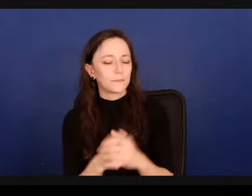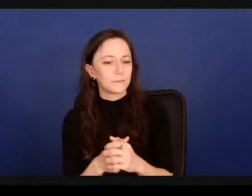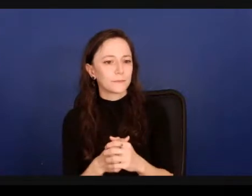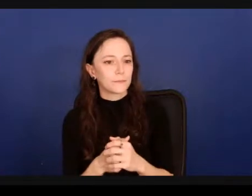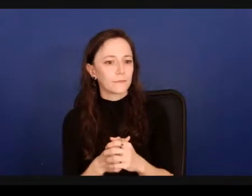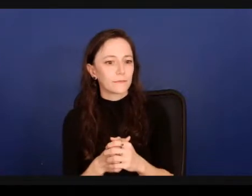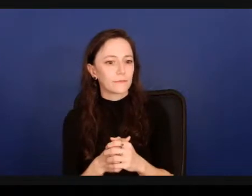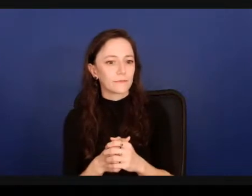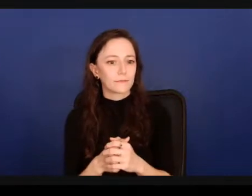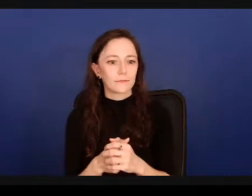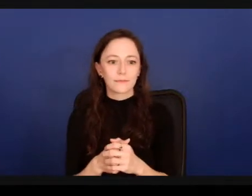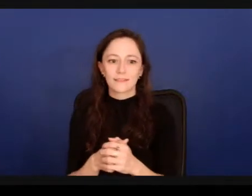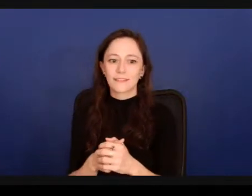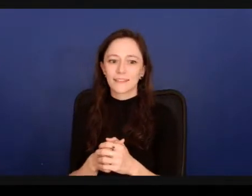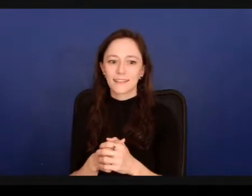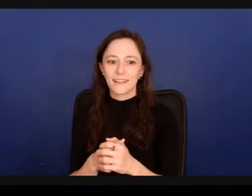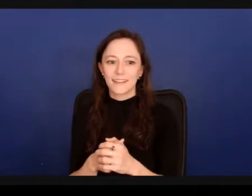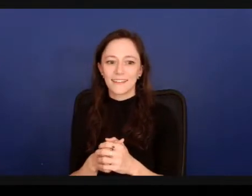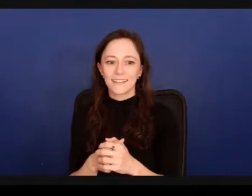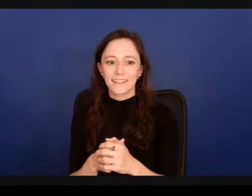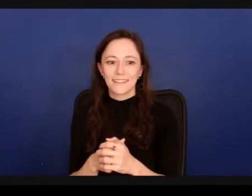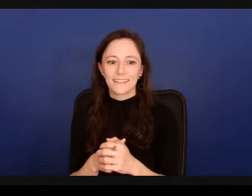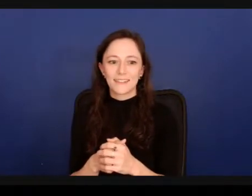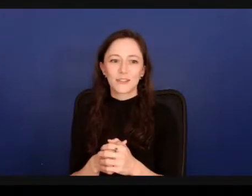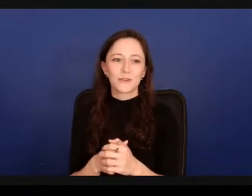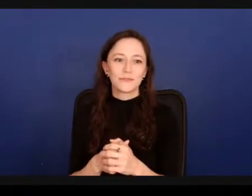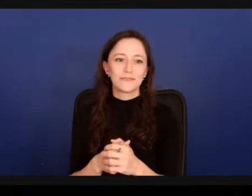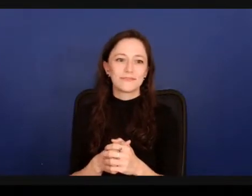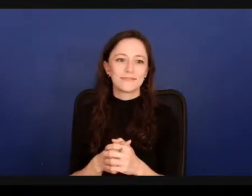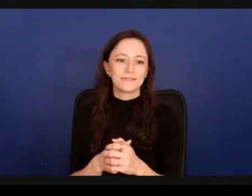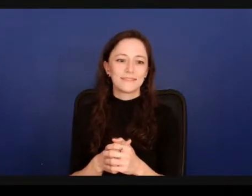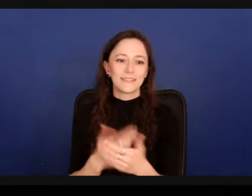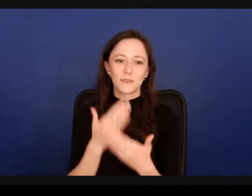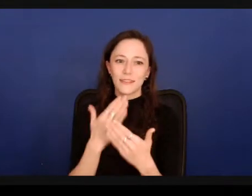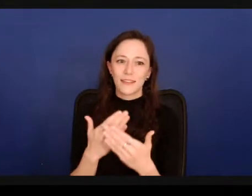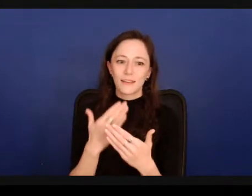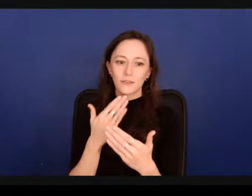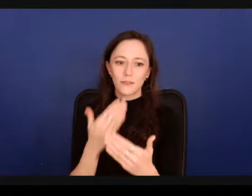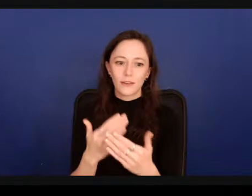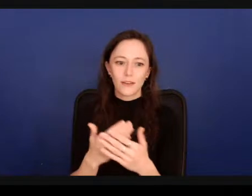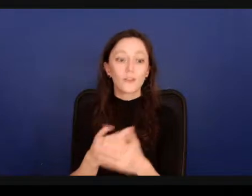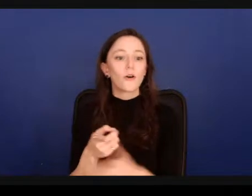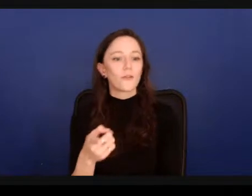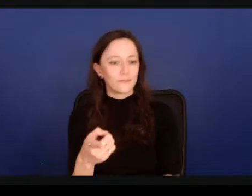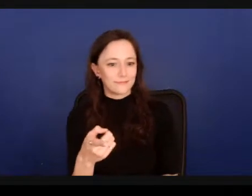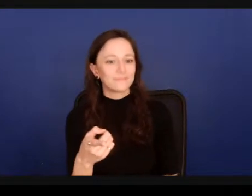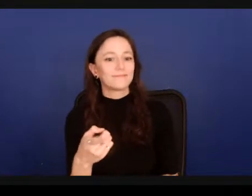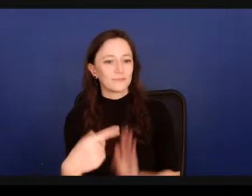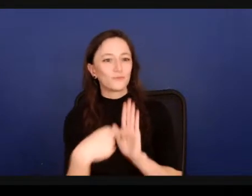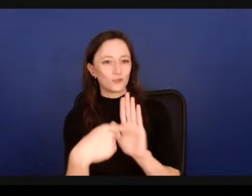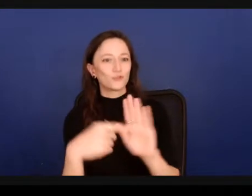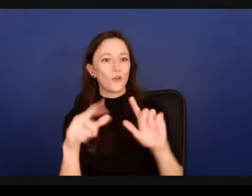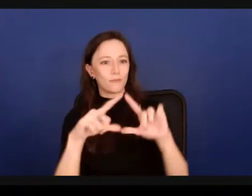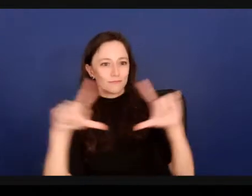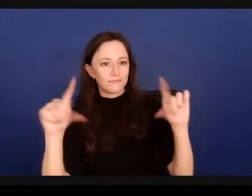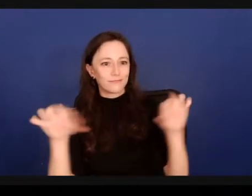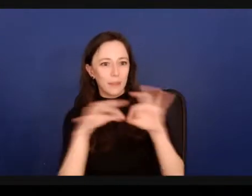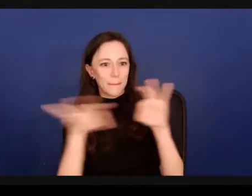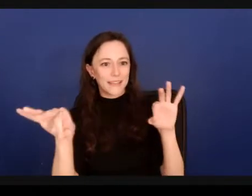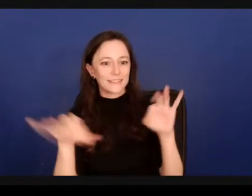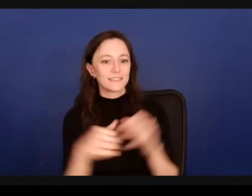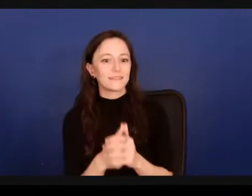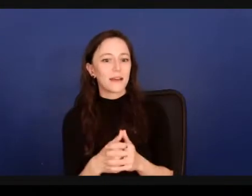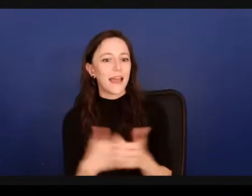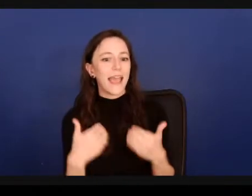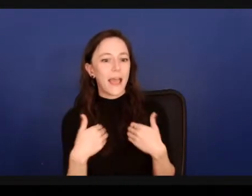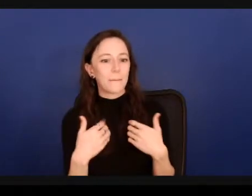Anyways, we know Ed, Mike, he's here every week. Long time Mahalo, Ed. Says, here we go. Glad you guys got to take a break. Bigger